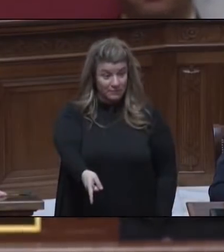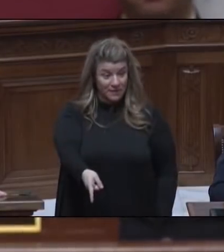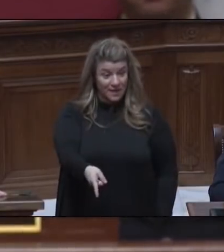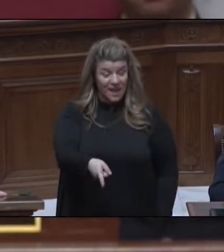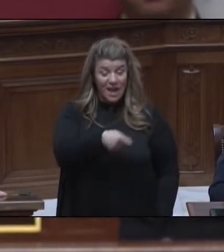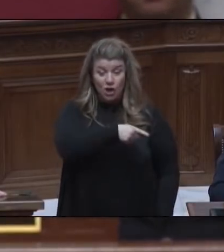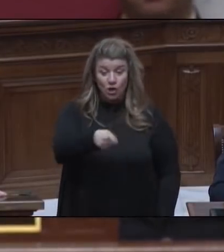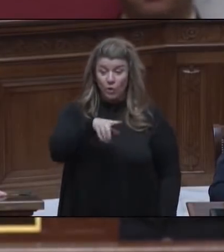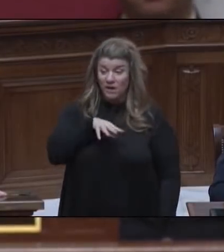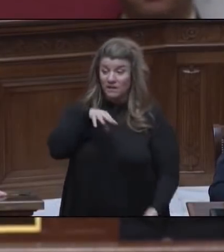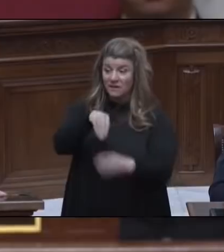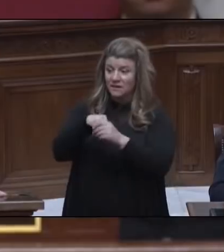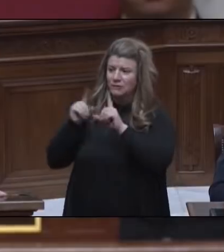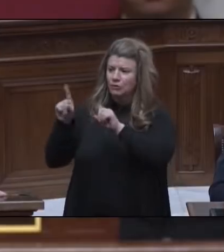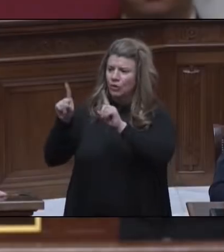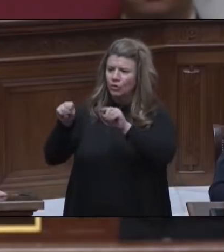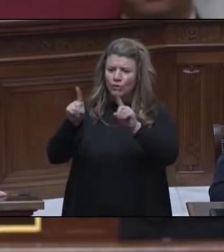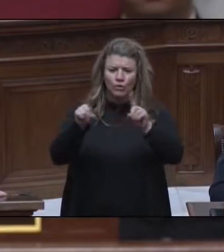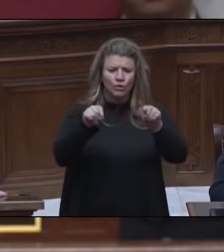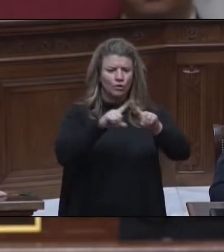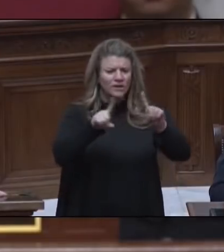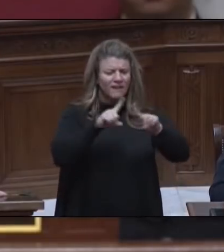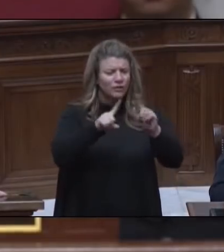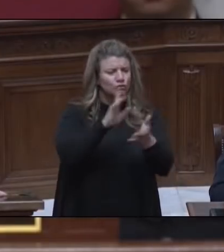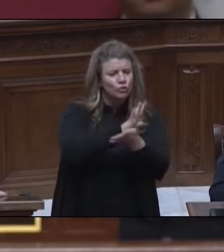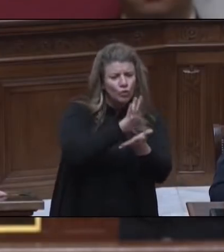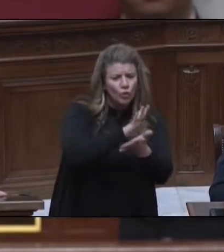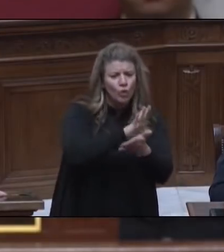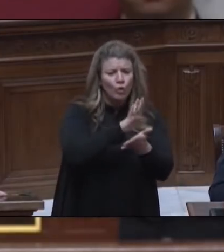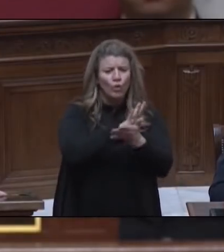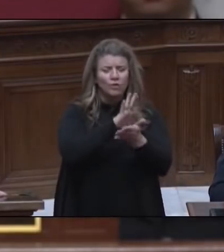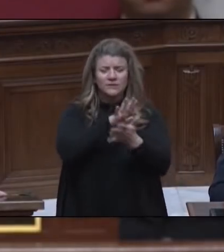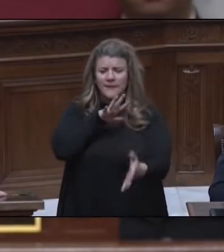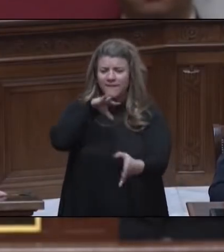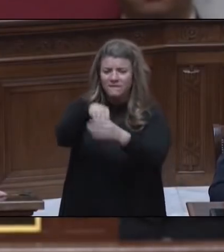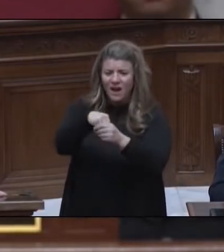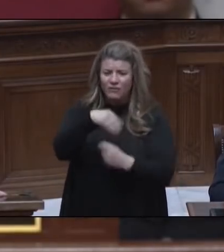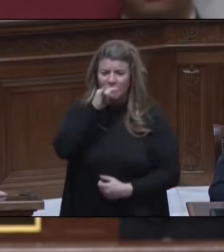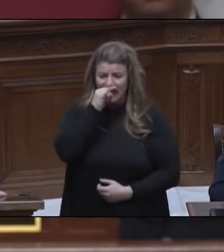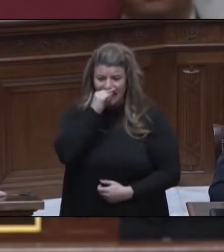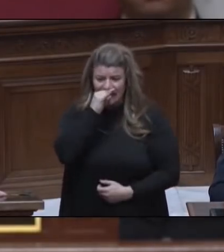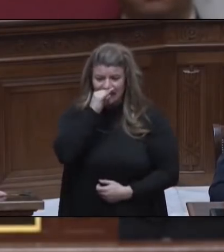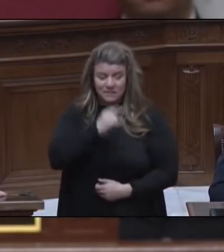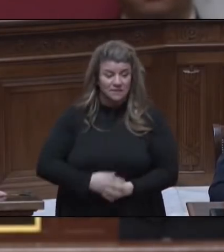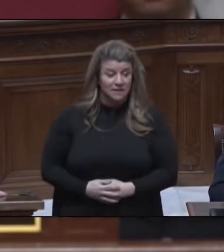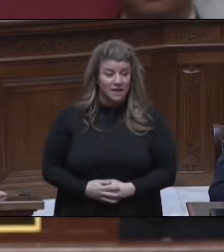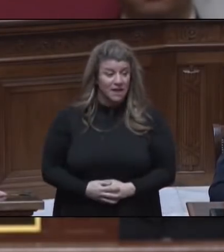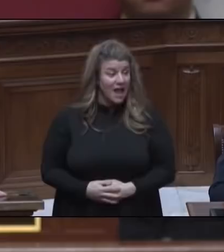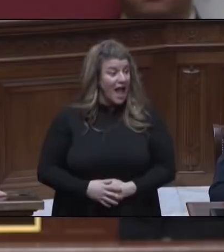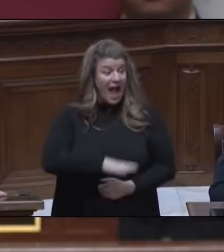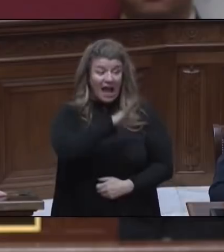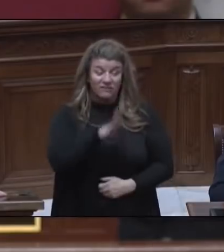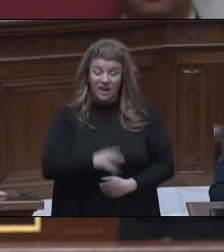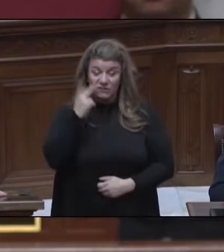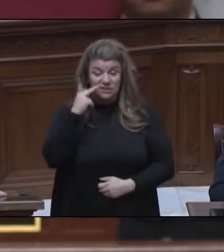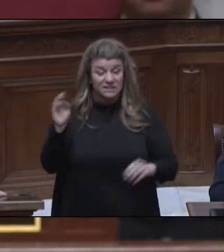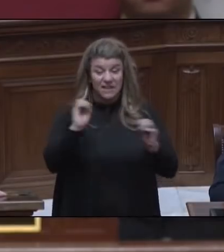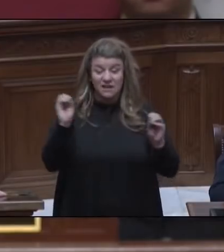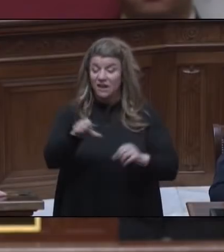many schools that I'm in, and you're with as many kids that I'm with, I've never seen anything work like